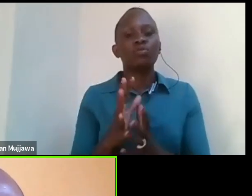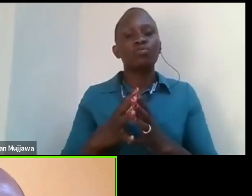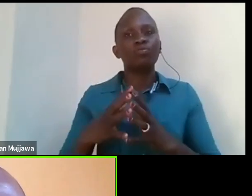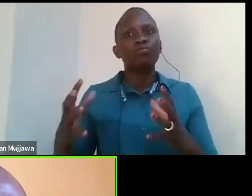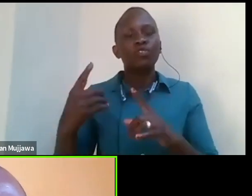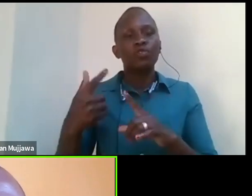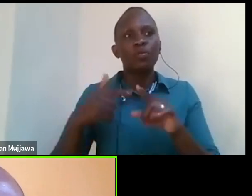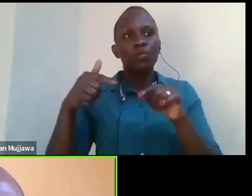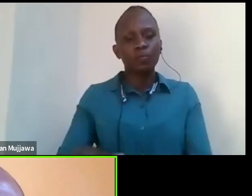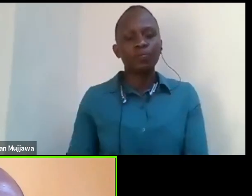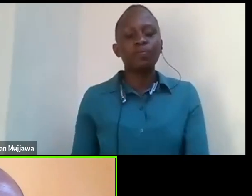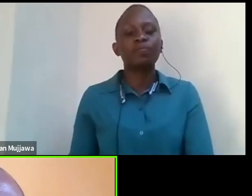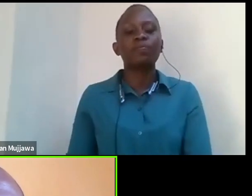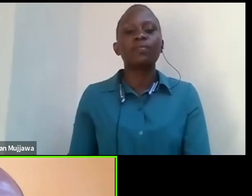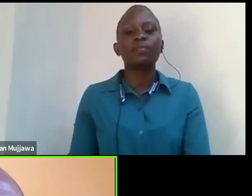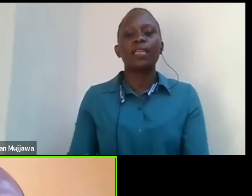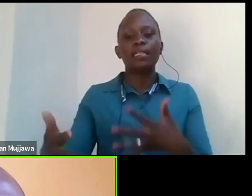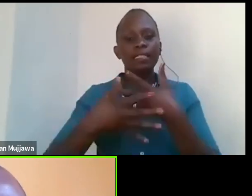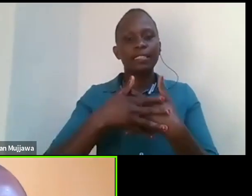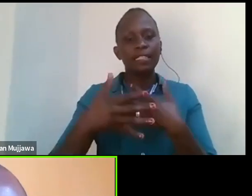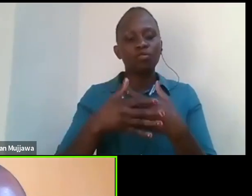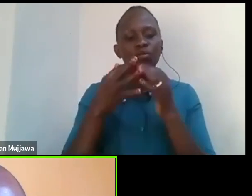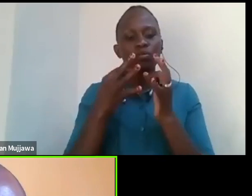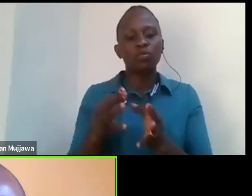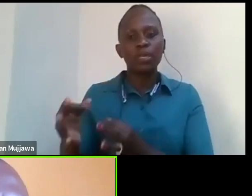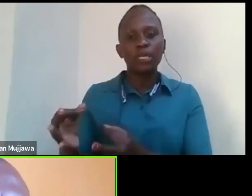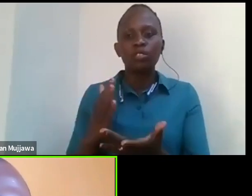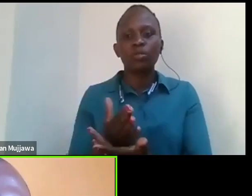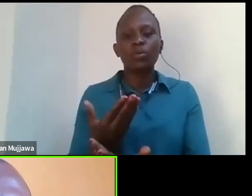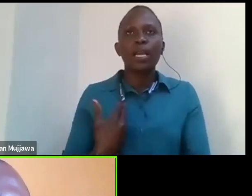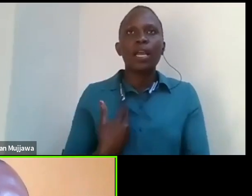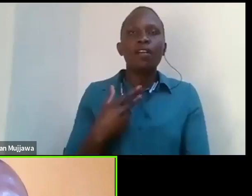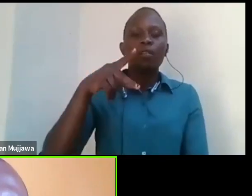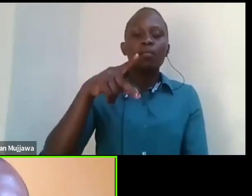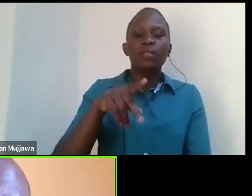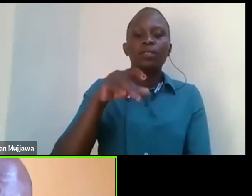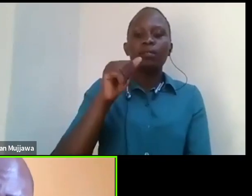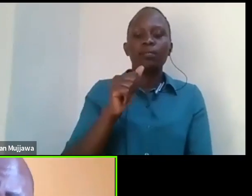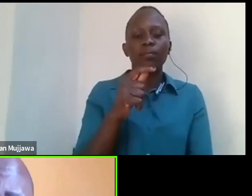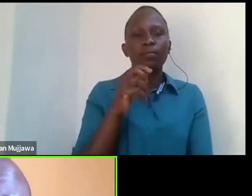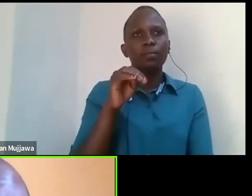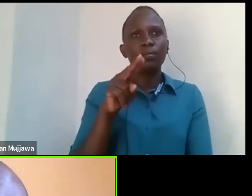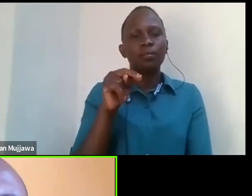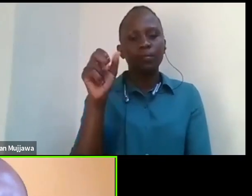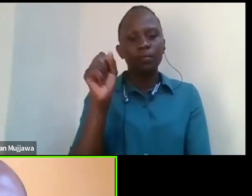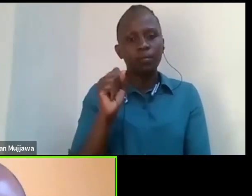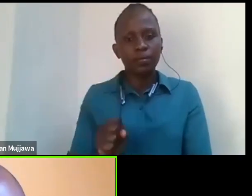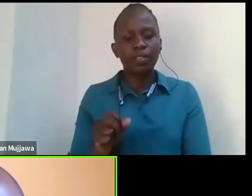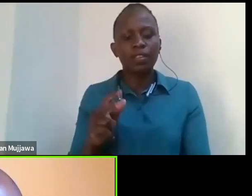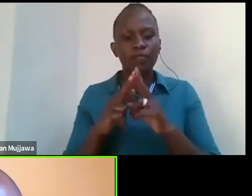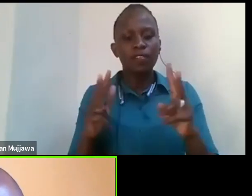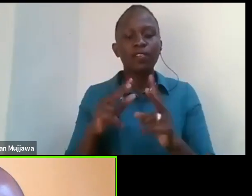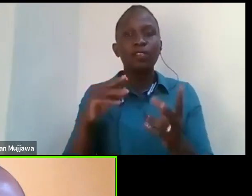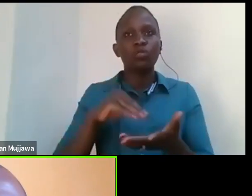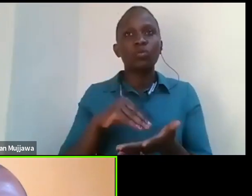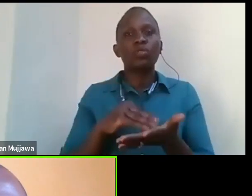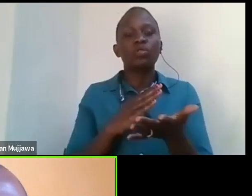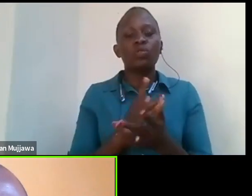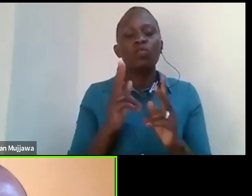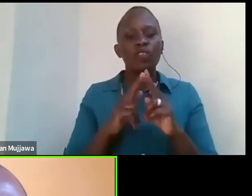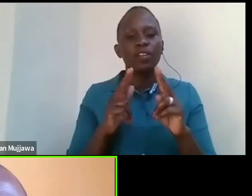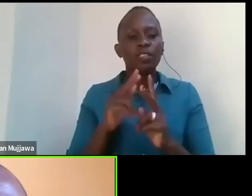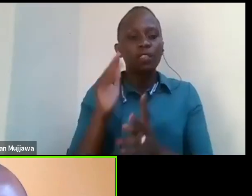under industrial property, we've got the likes of patents, a very common term that you may be very familiar with. It has